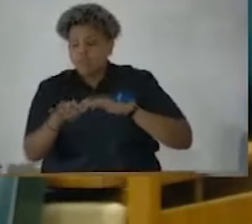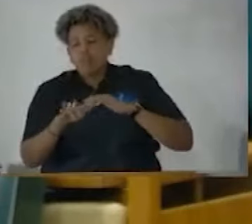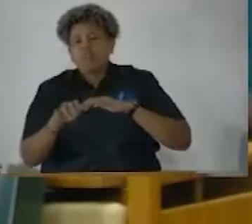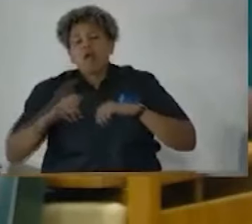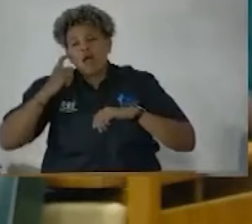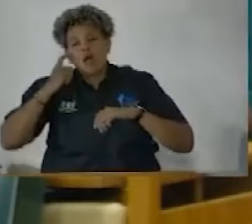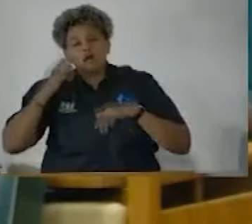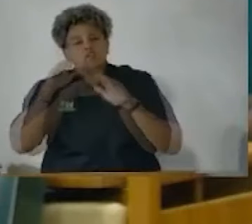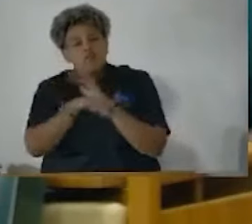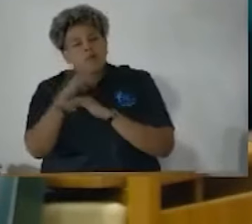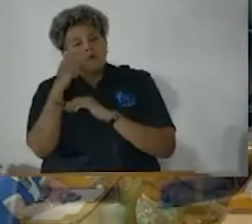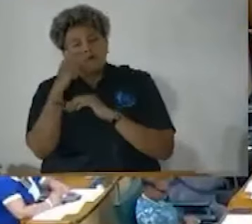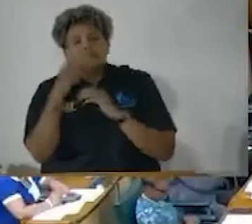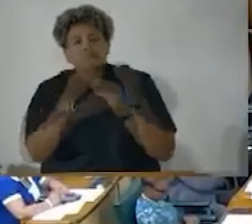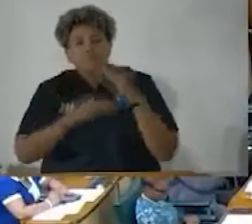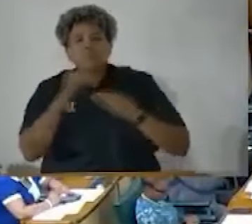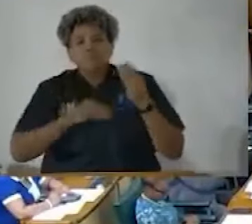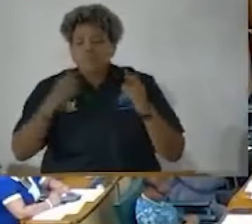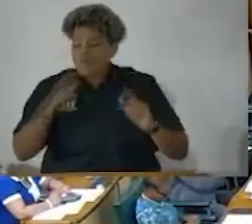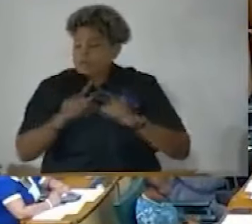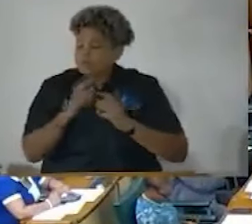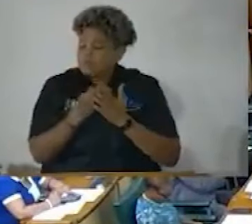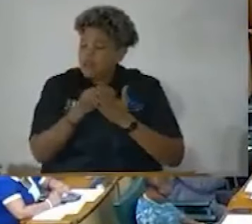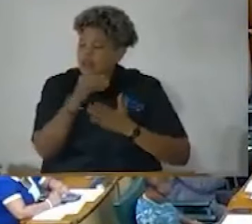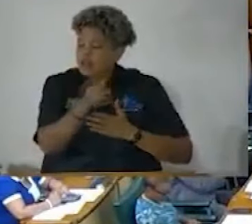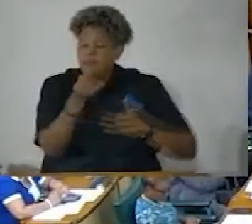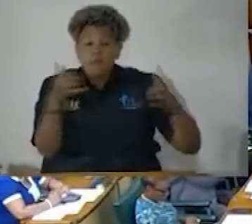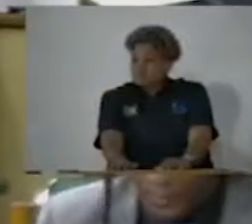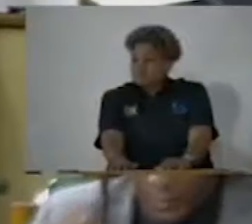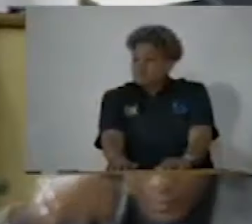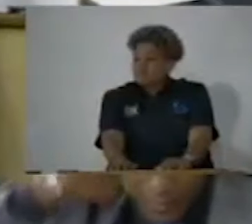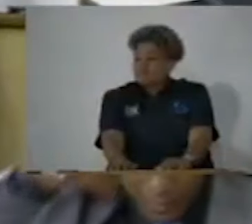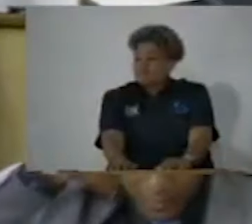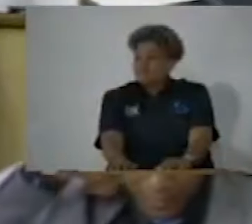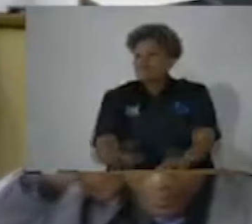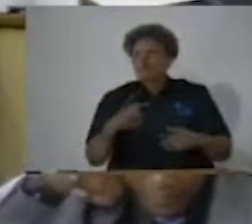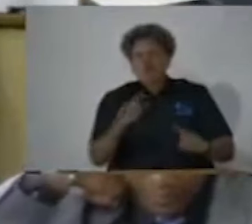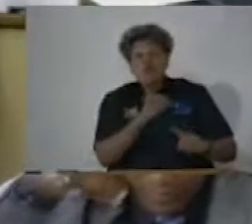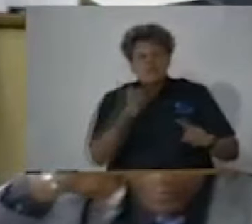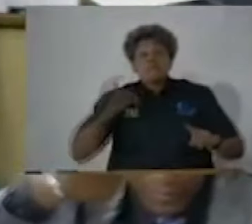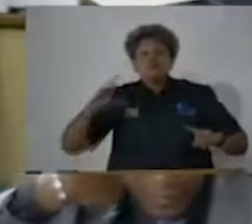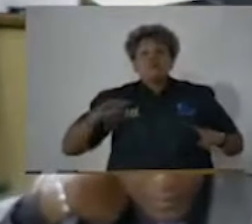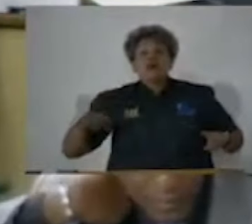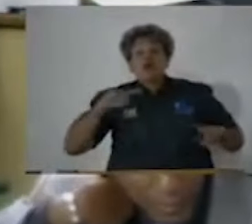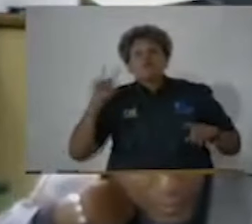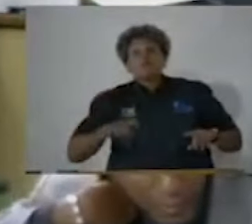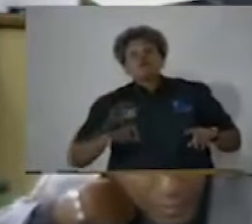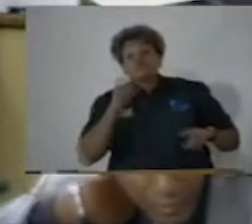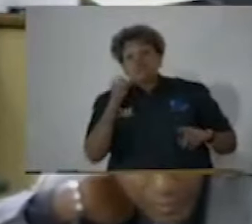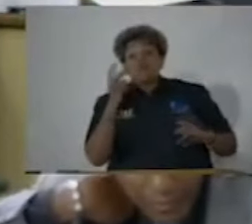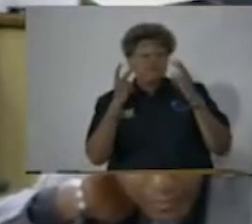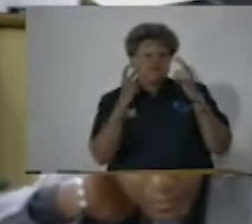Holness today moved to clarify the roles of MPs in recovery. While members of Parliament must not be